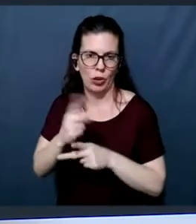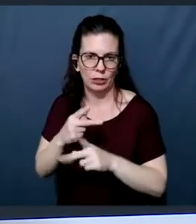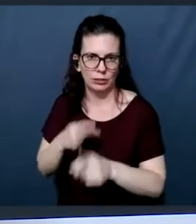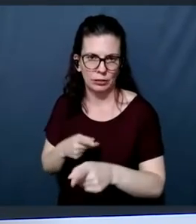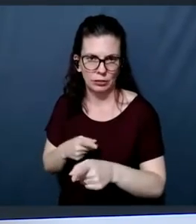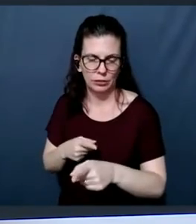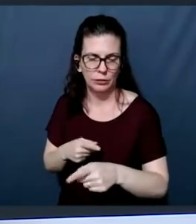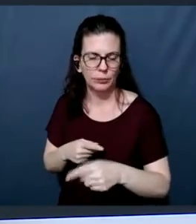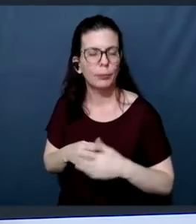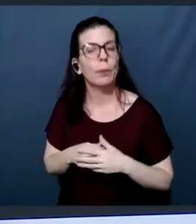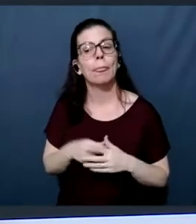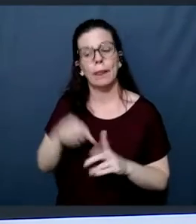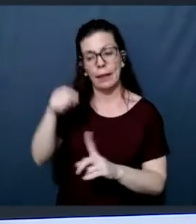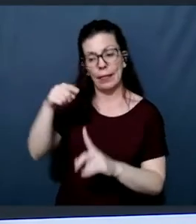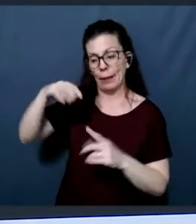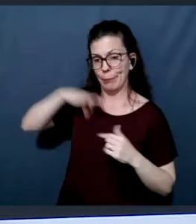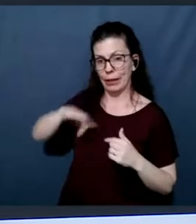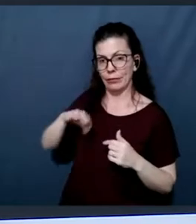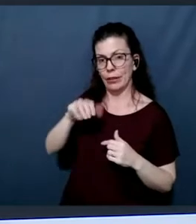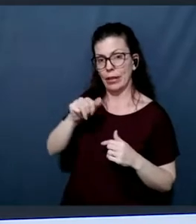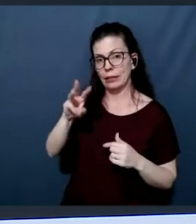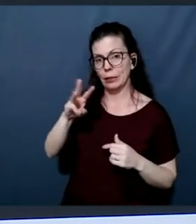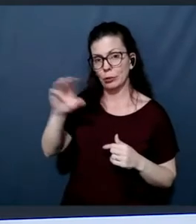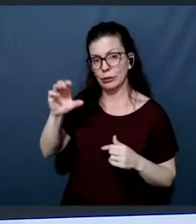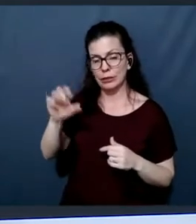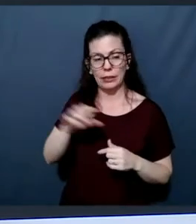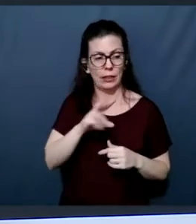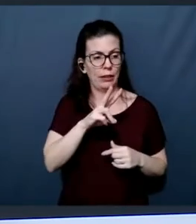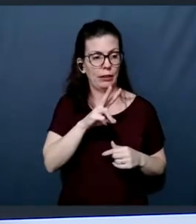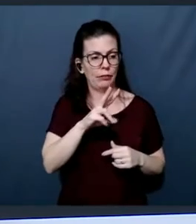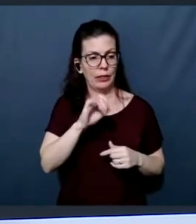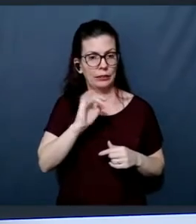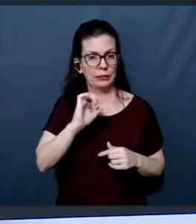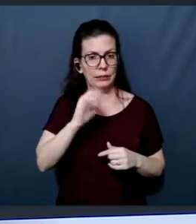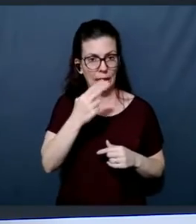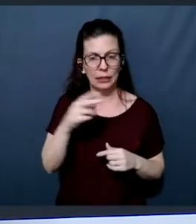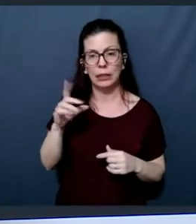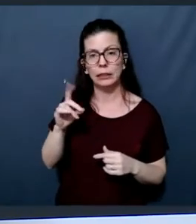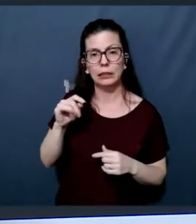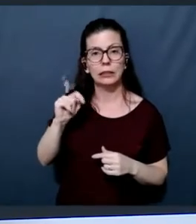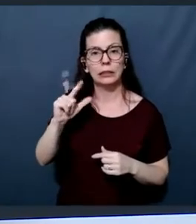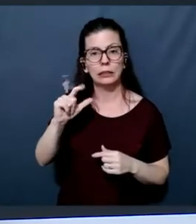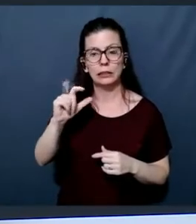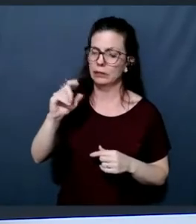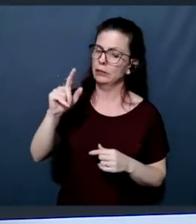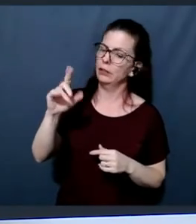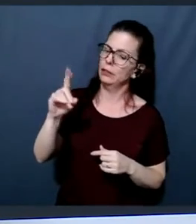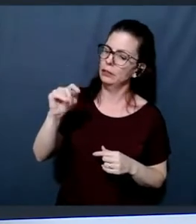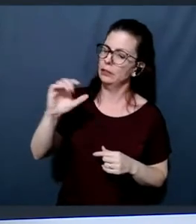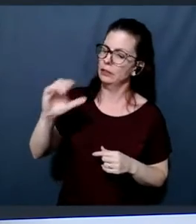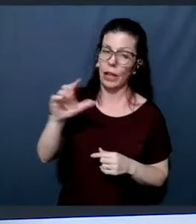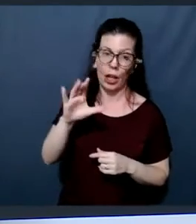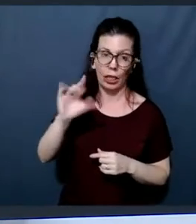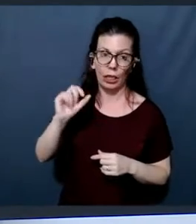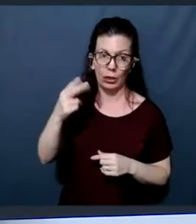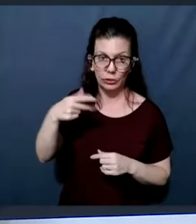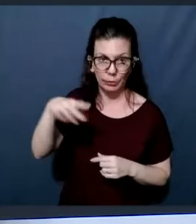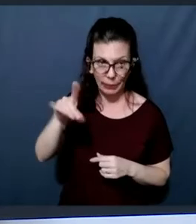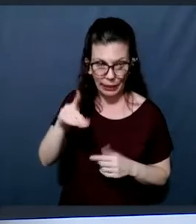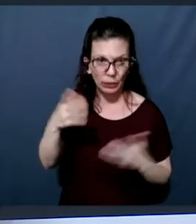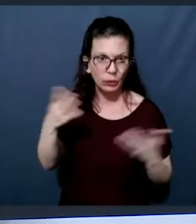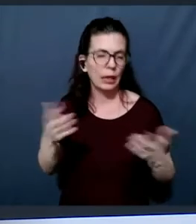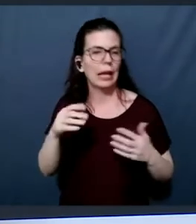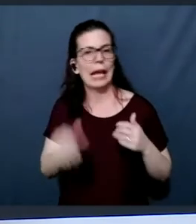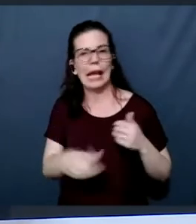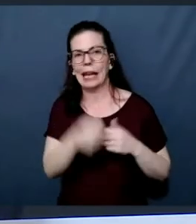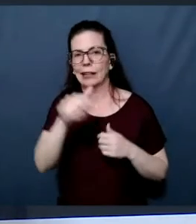the AWS and VTEX DTC Launchpad is now any AWS customer anywhere around the